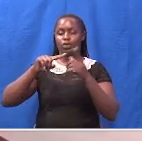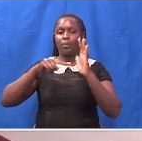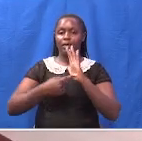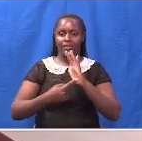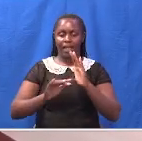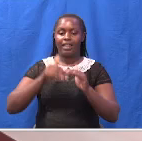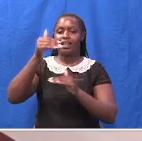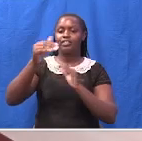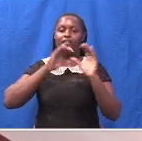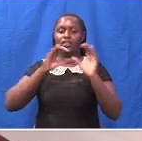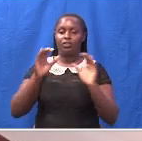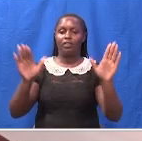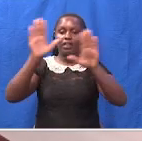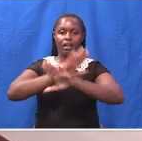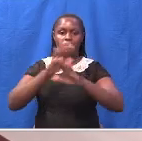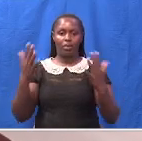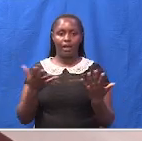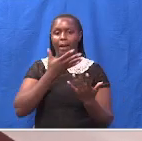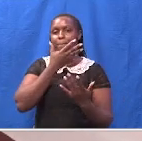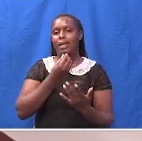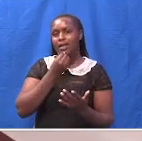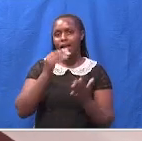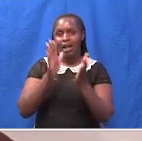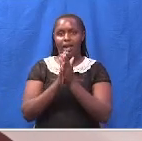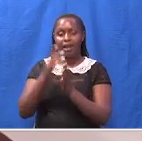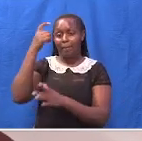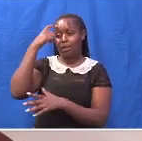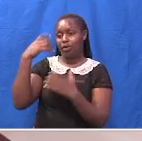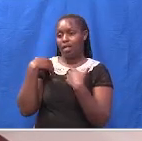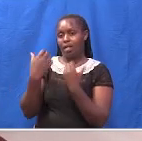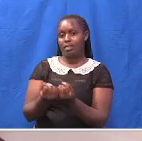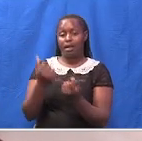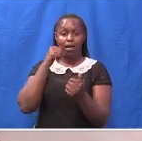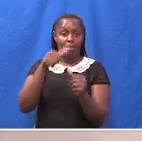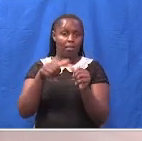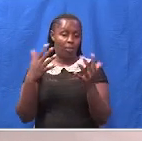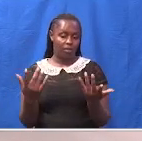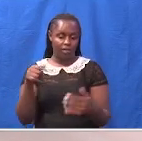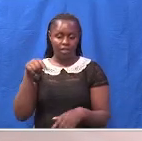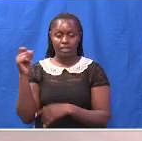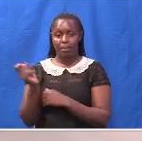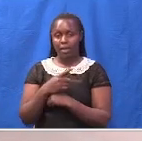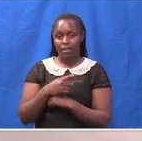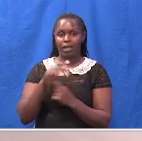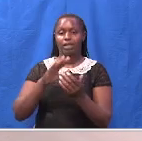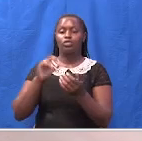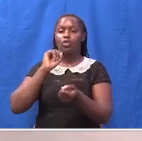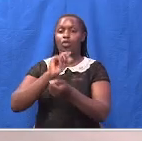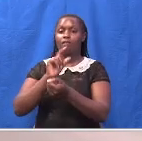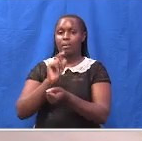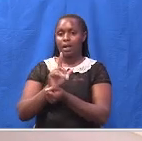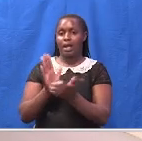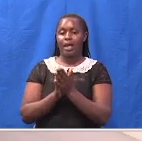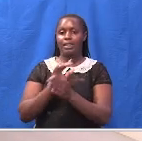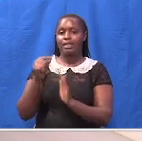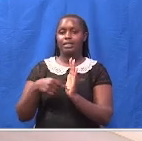and our conversation of the night is men and mental health. Remember, this month is Movember, and this is the